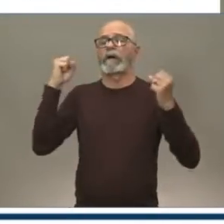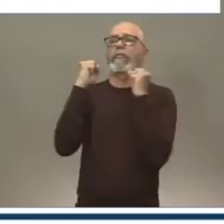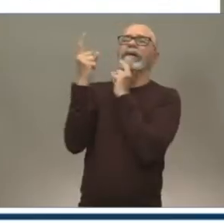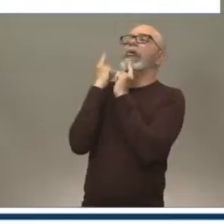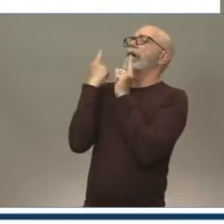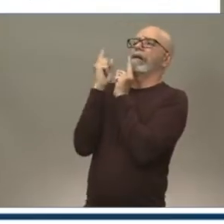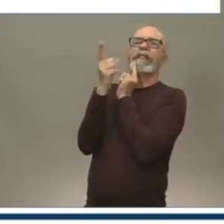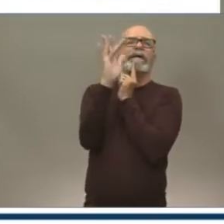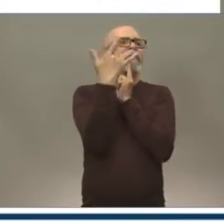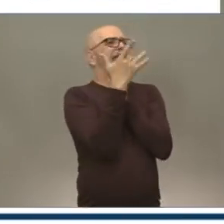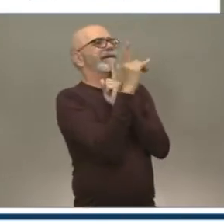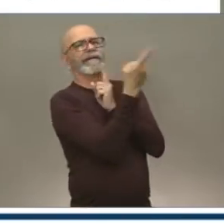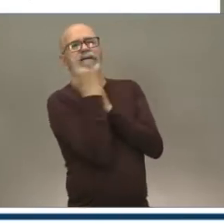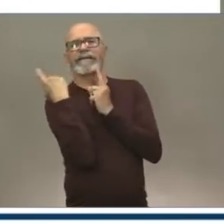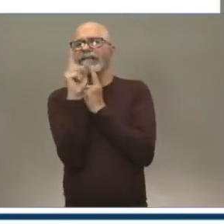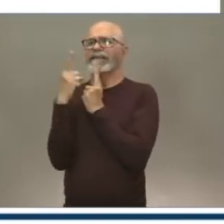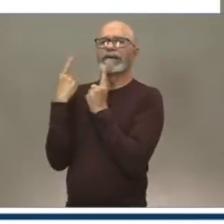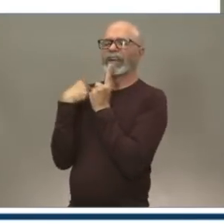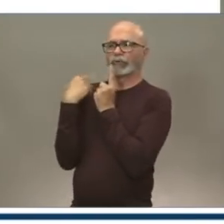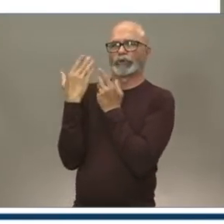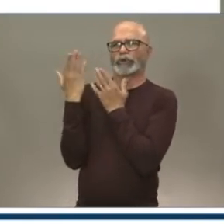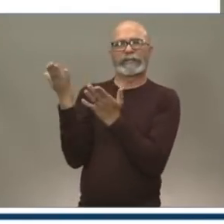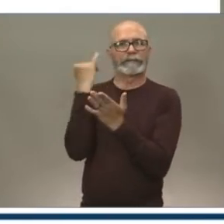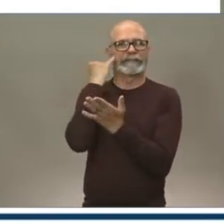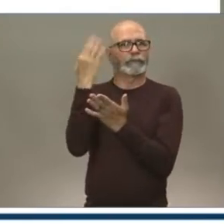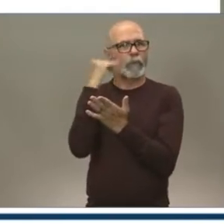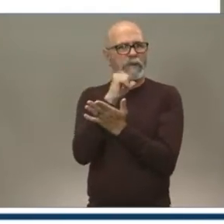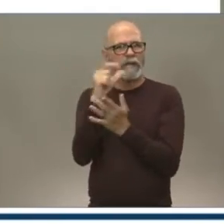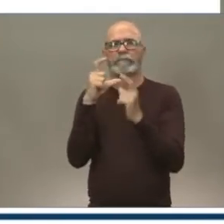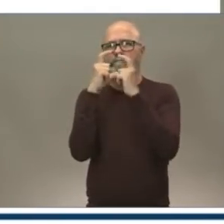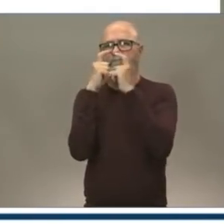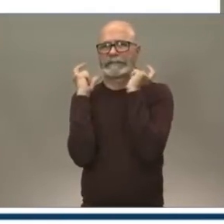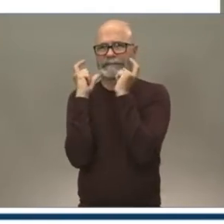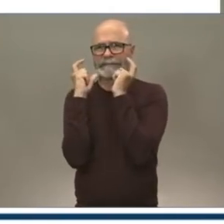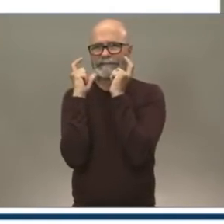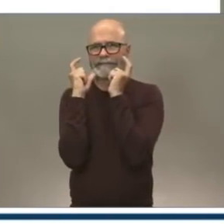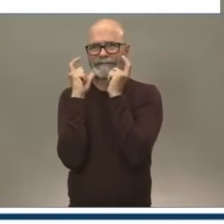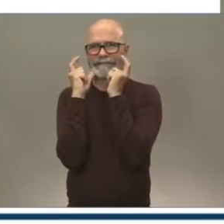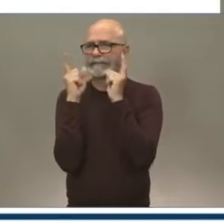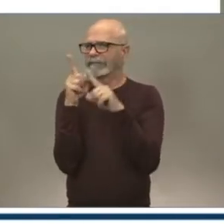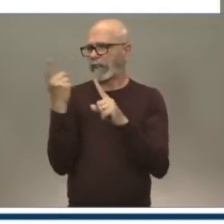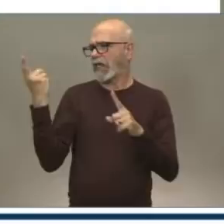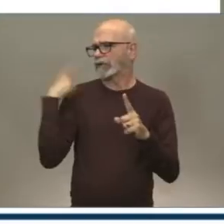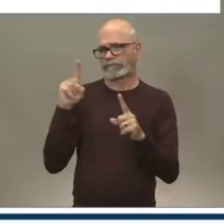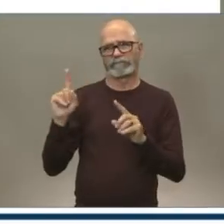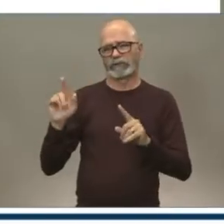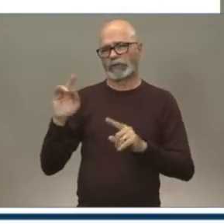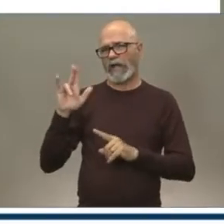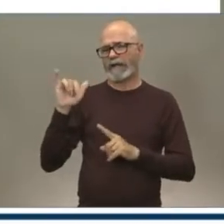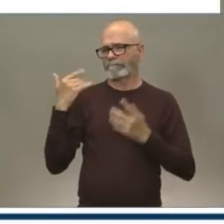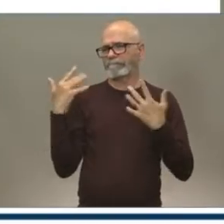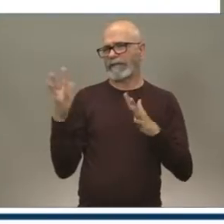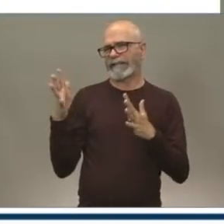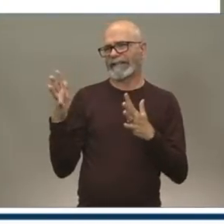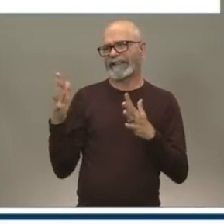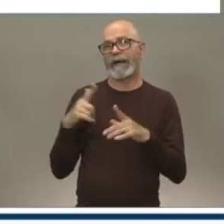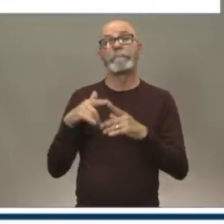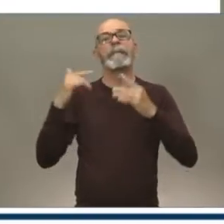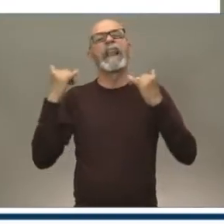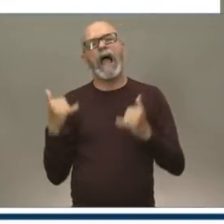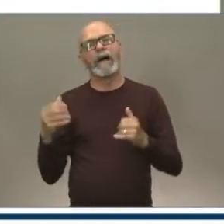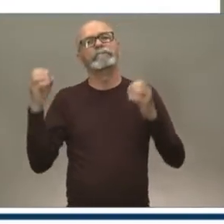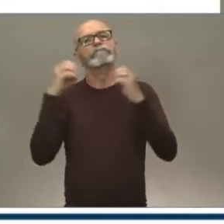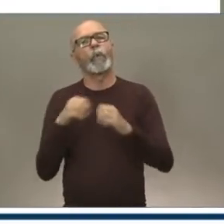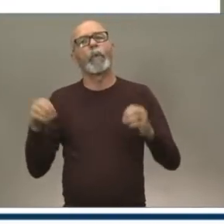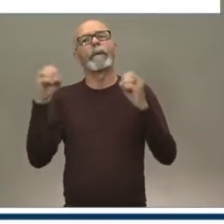we were recommending and encouraging people to continue to wear a mask. We're now just making in some of those outdoor areas